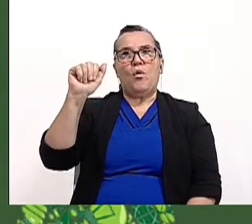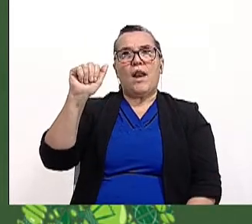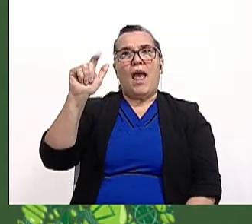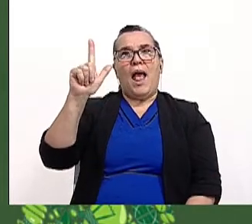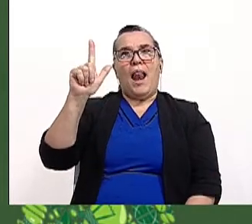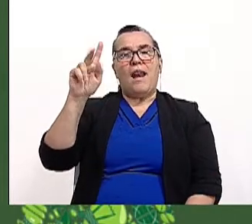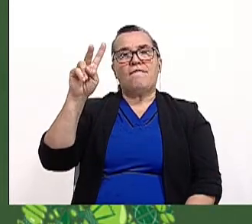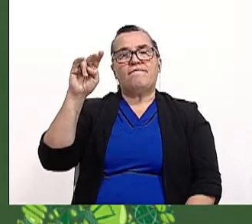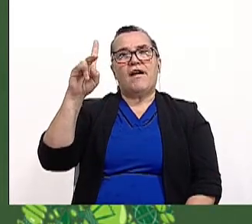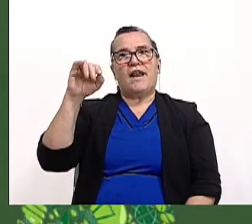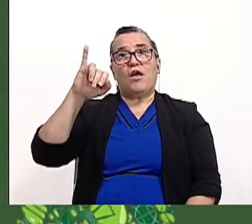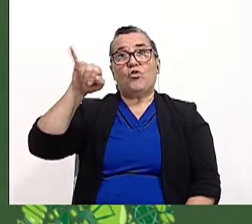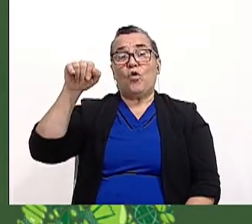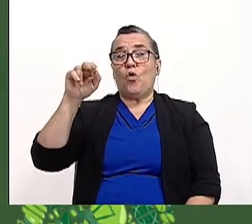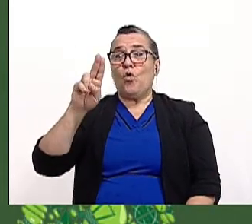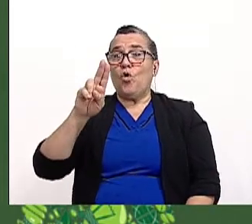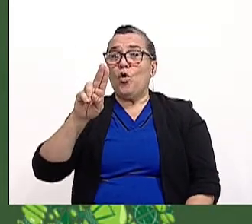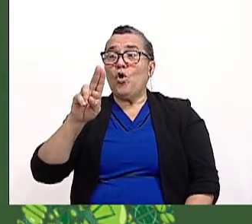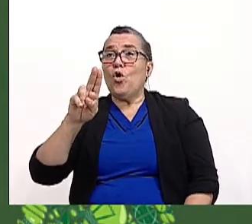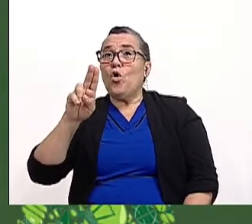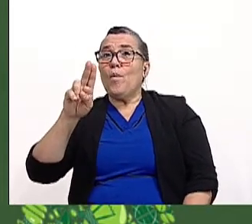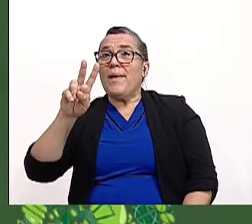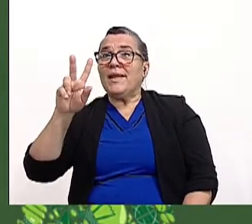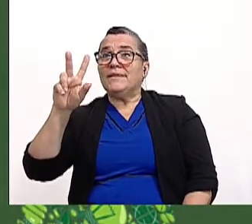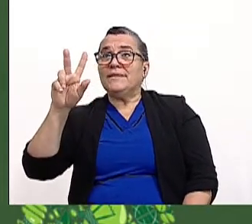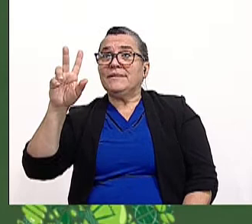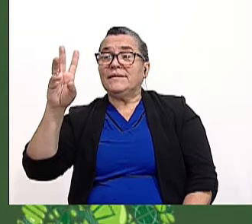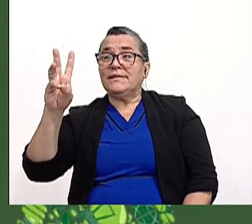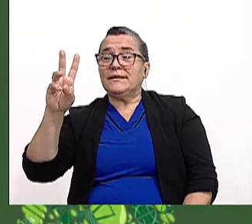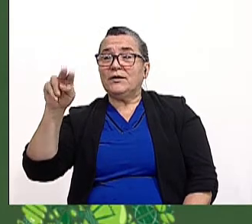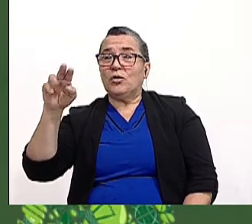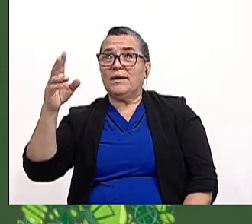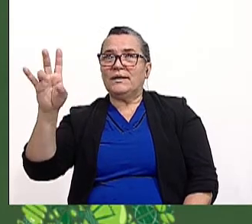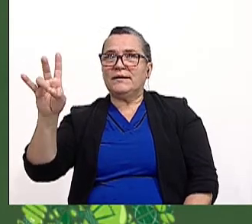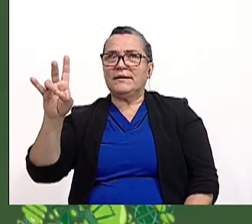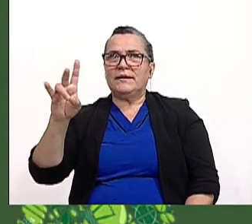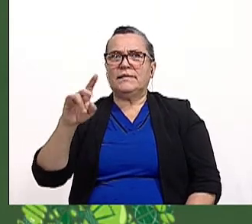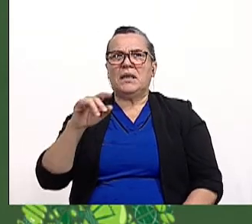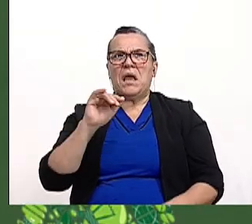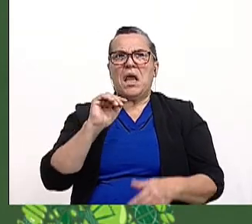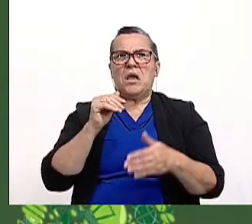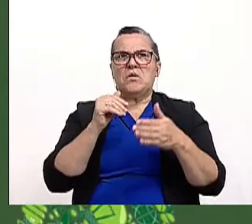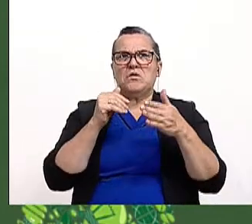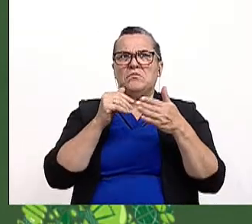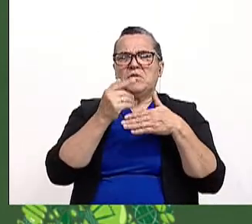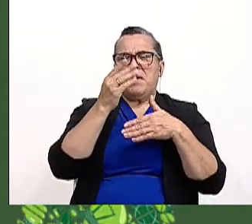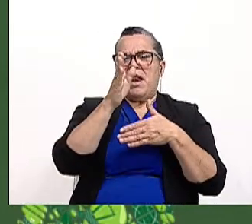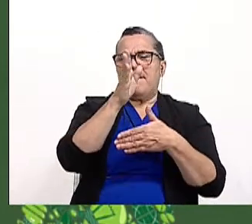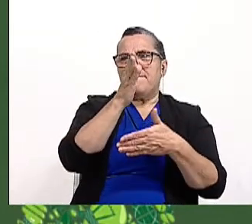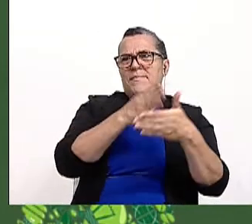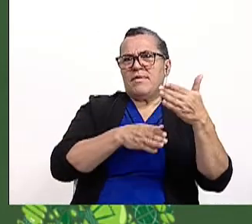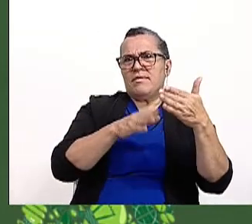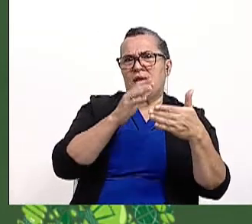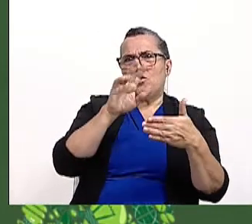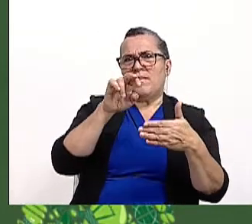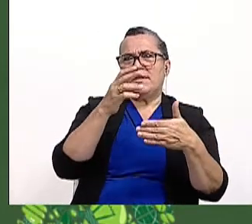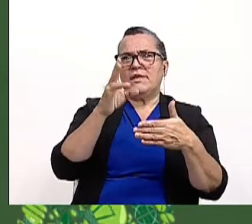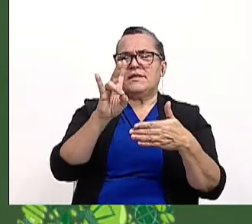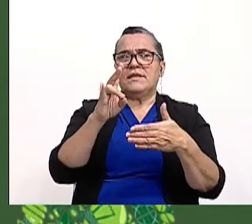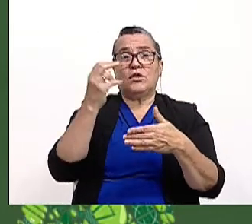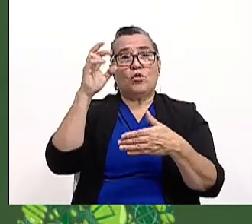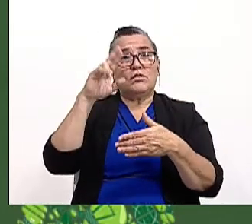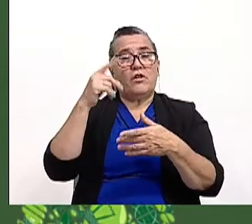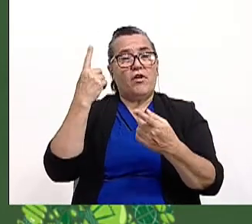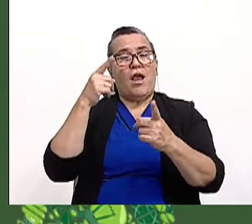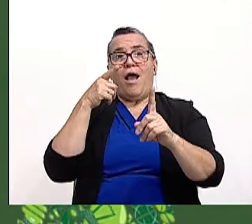26, 2017. In just the first half of 2017, Costa Rica has reached a